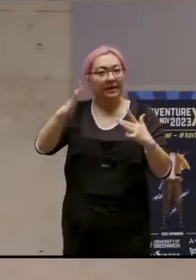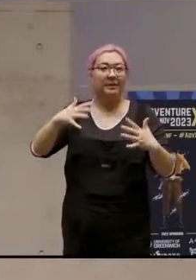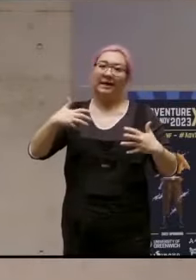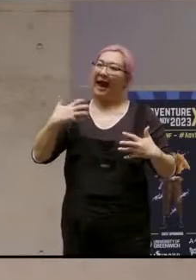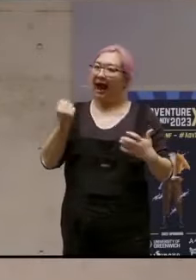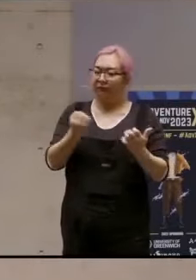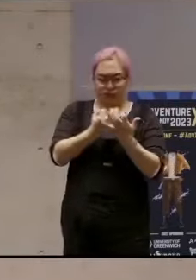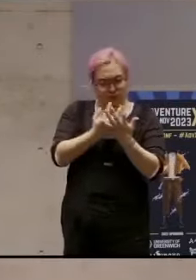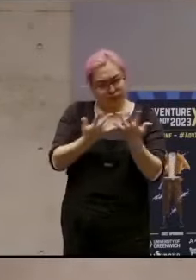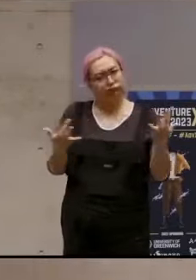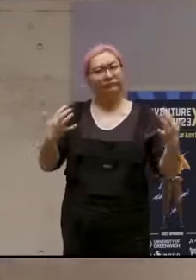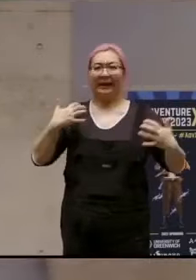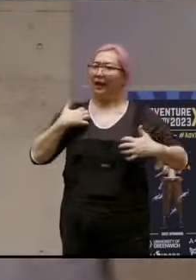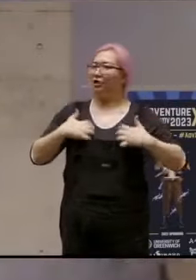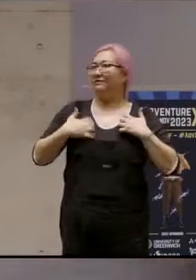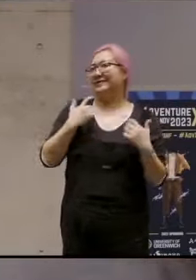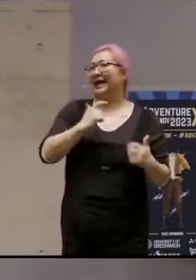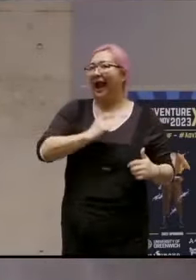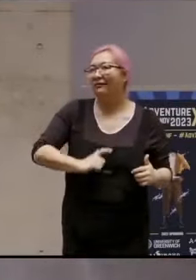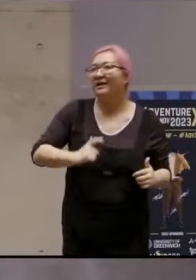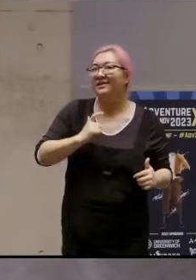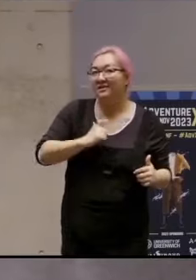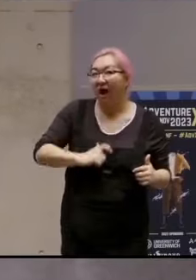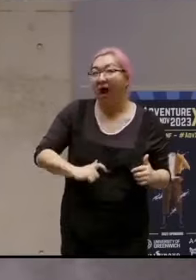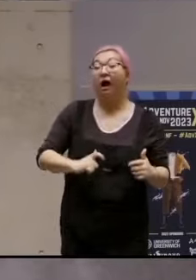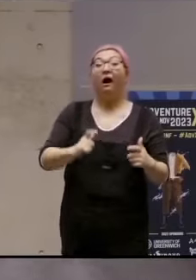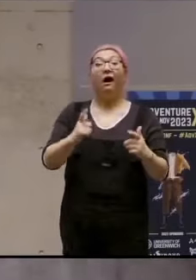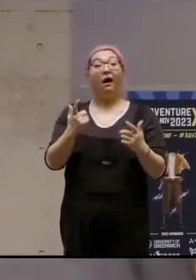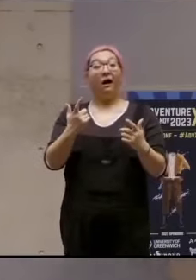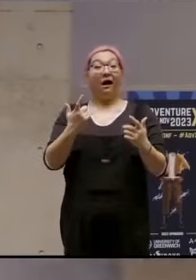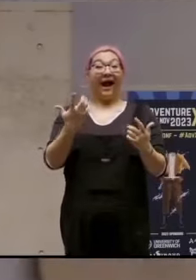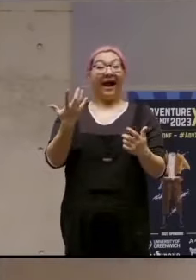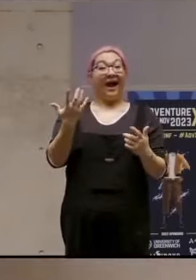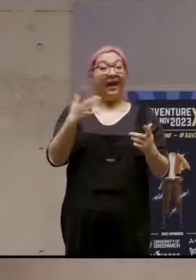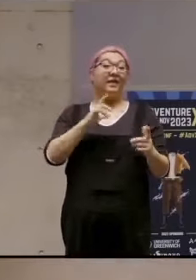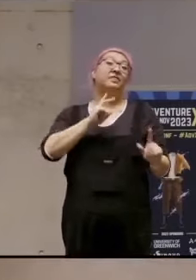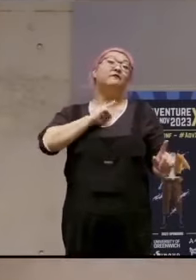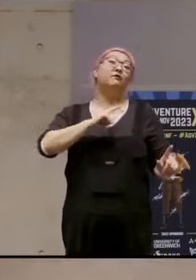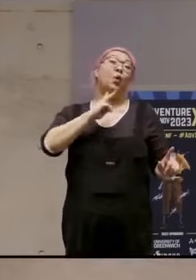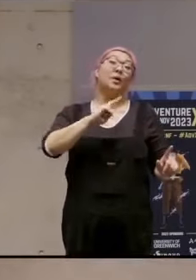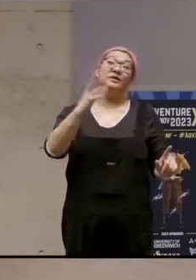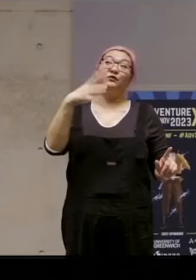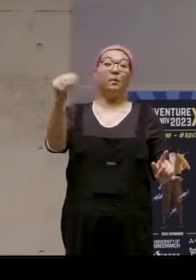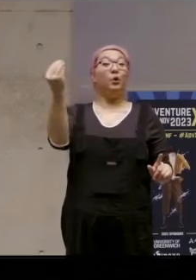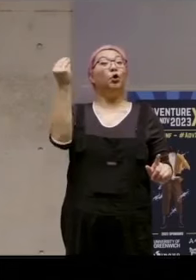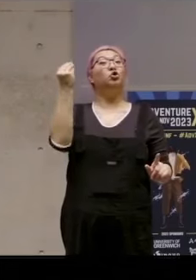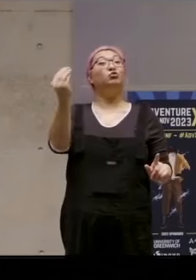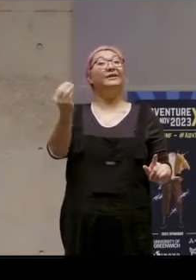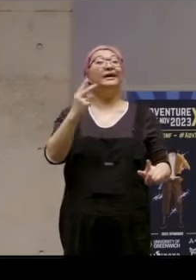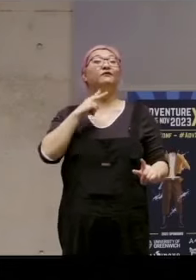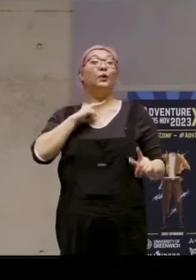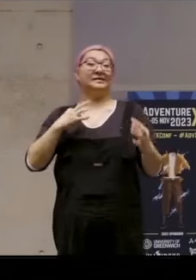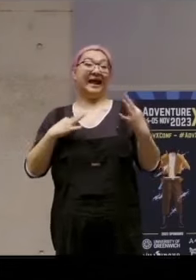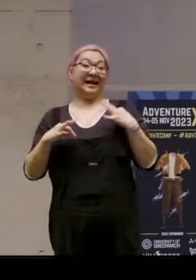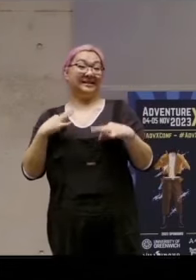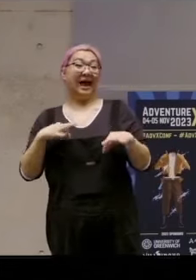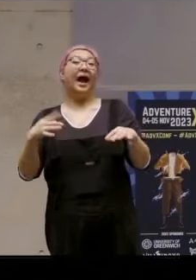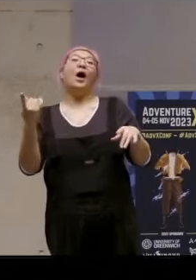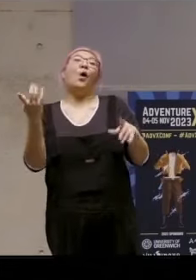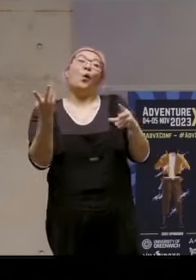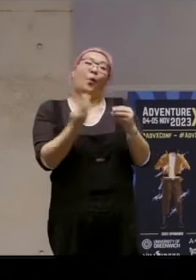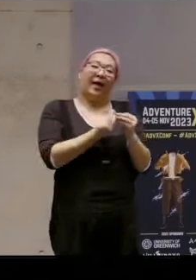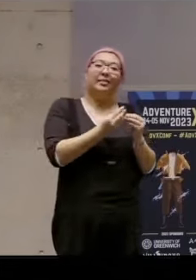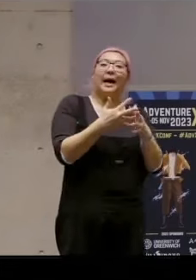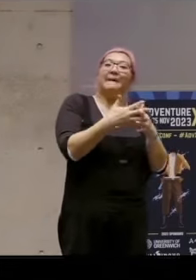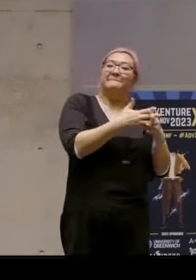characters portrayed by Greek actors and dubbed by American voice artists. In this dystopian sci-fi